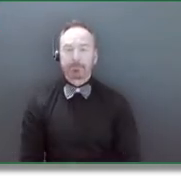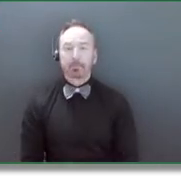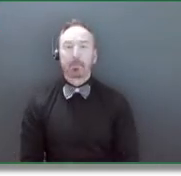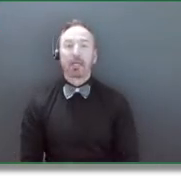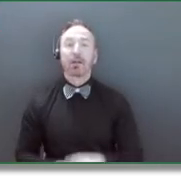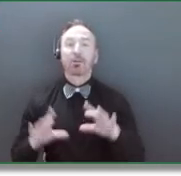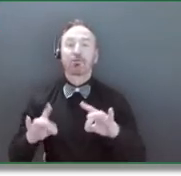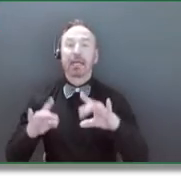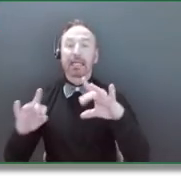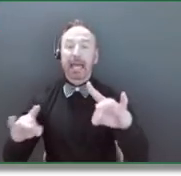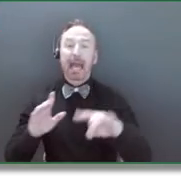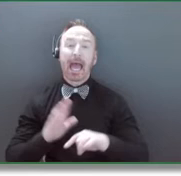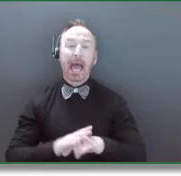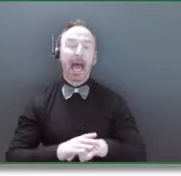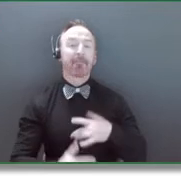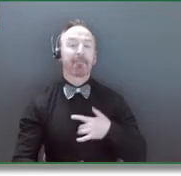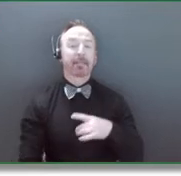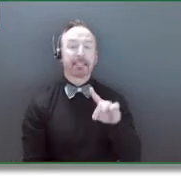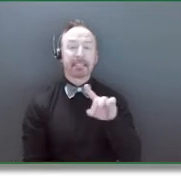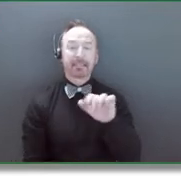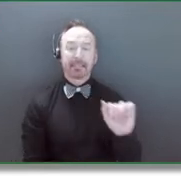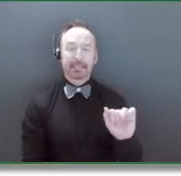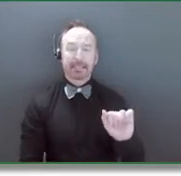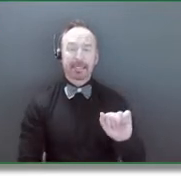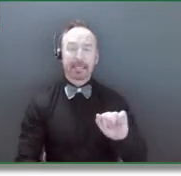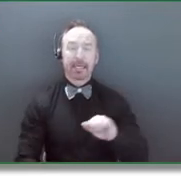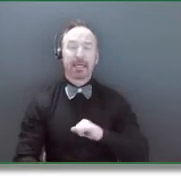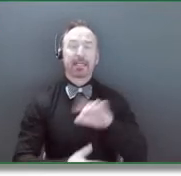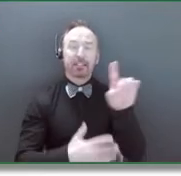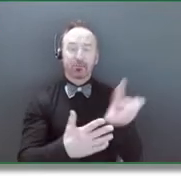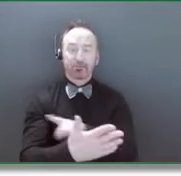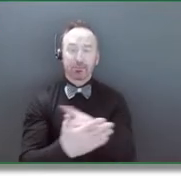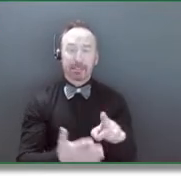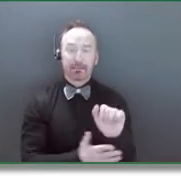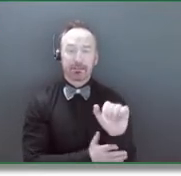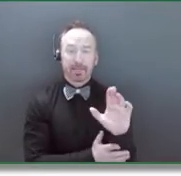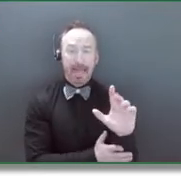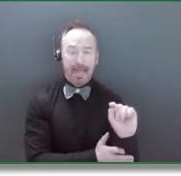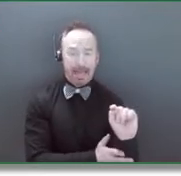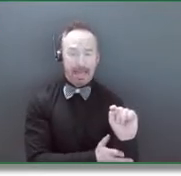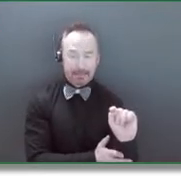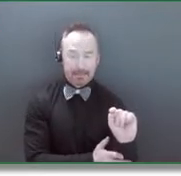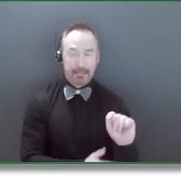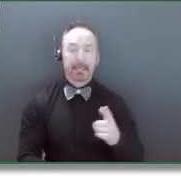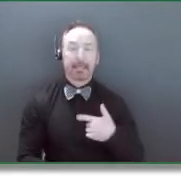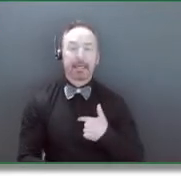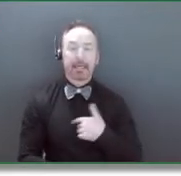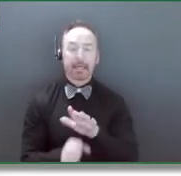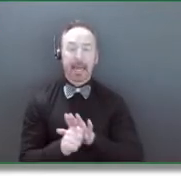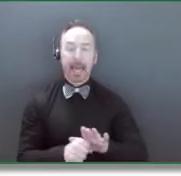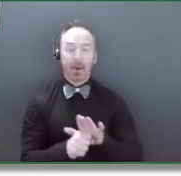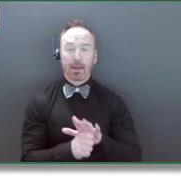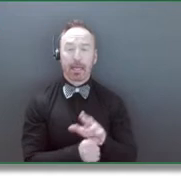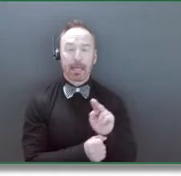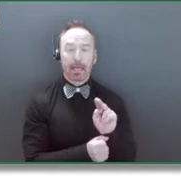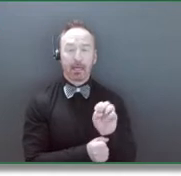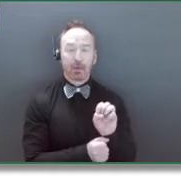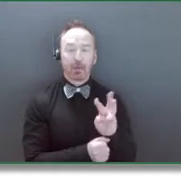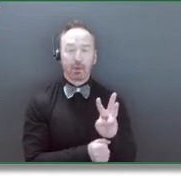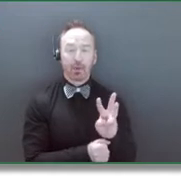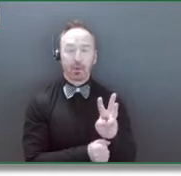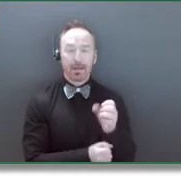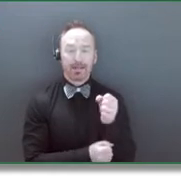and the New South Wales implementation of it, I was part of the Disability Council of New South